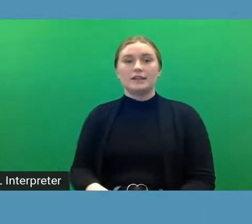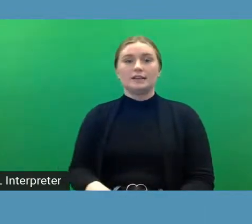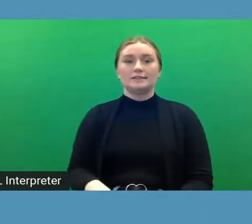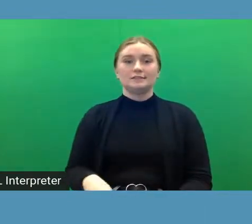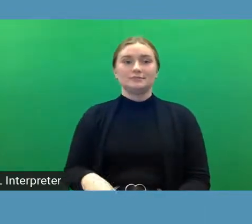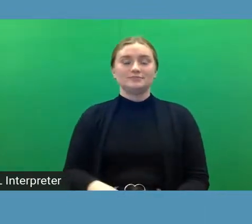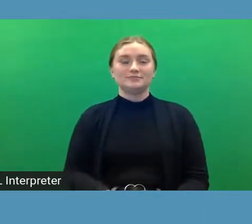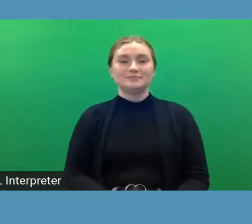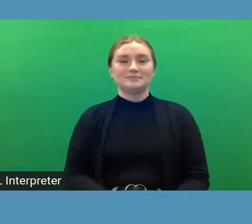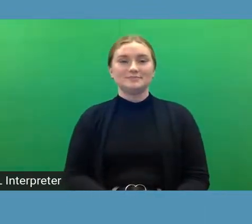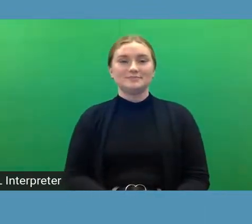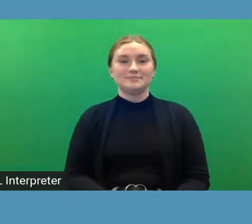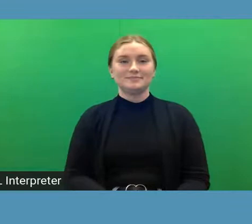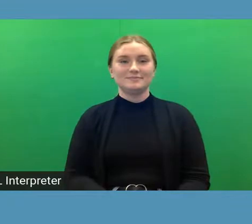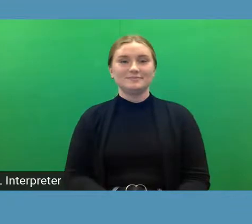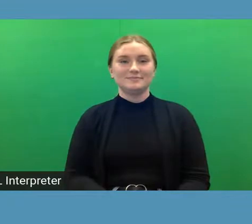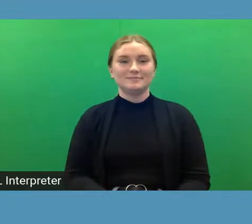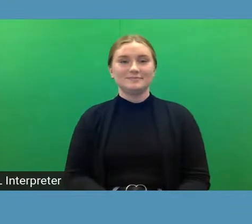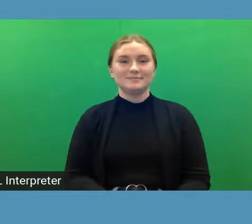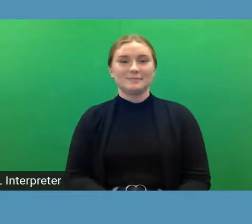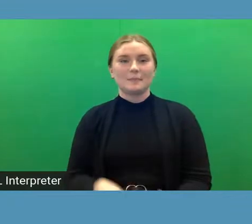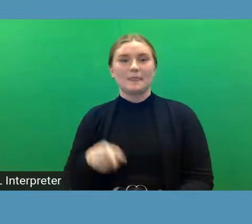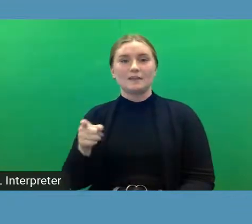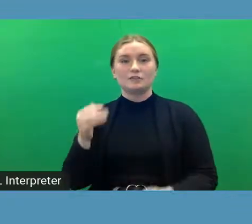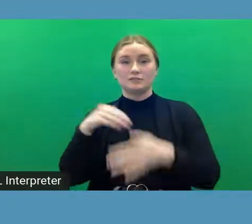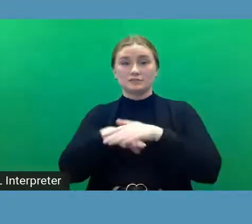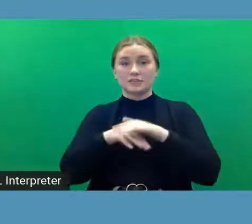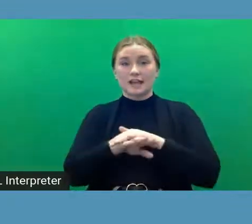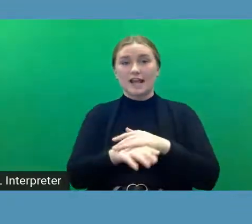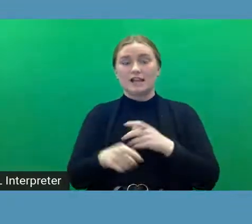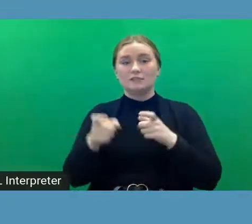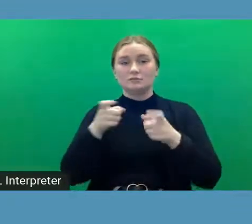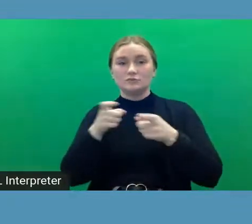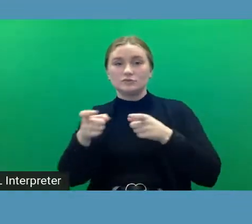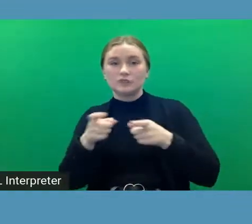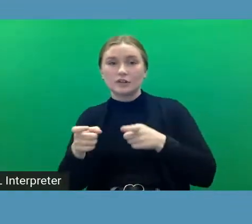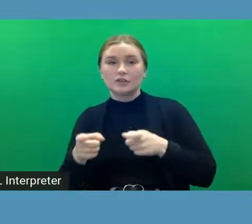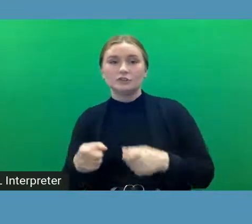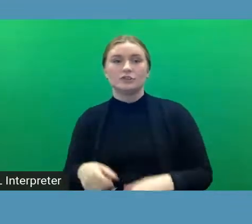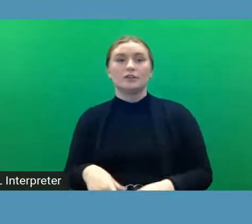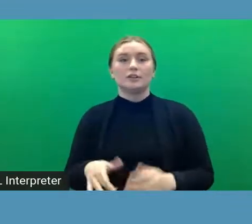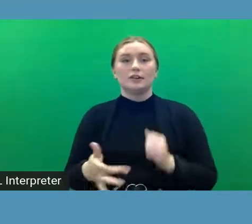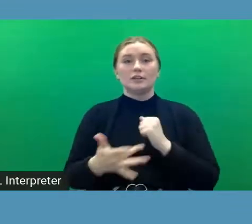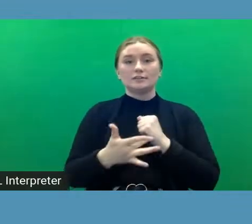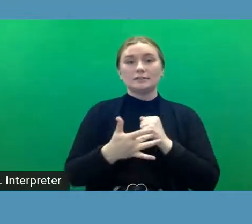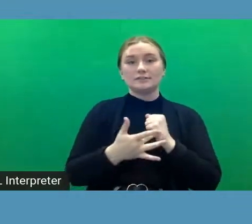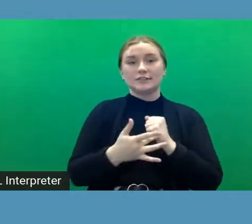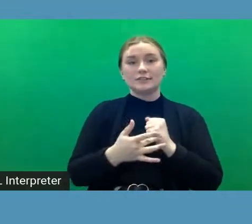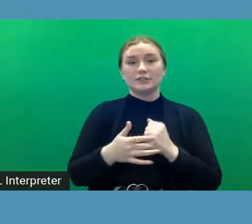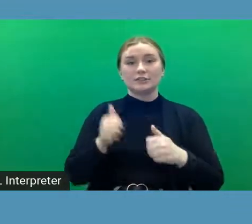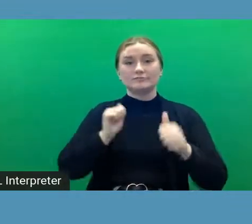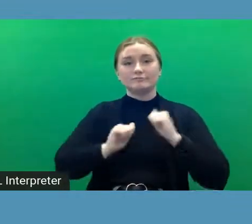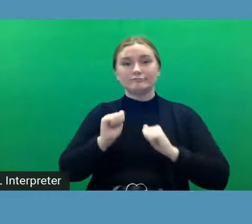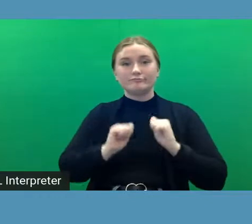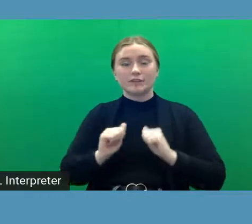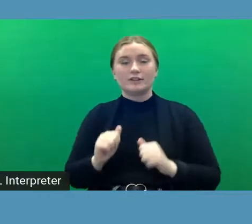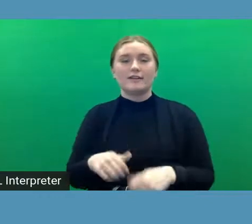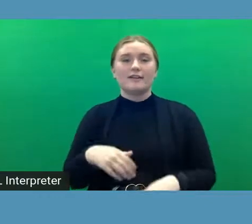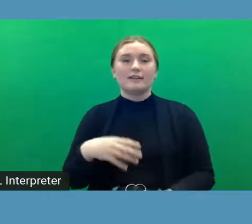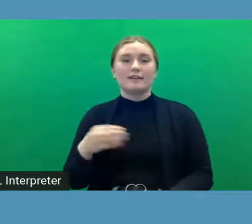firm. He is an accessibility consultant, computer scientist, researcher, speaker, and